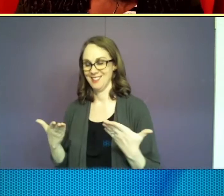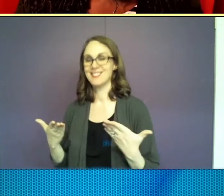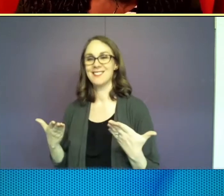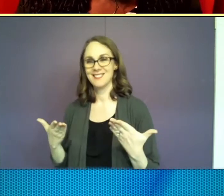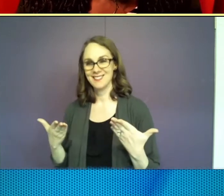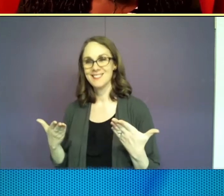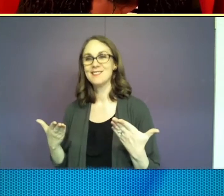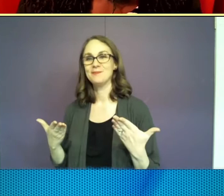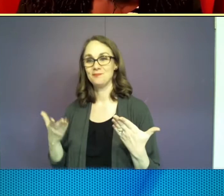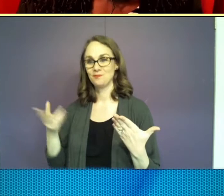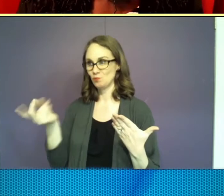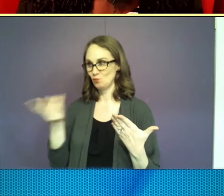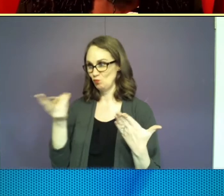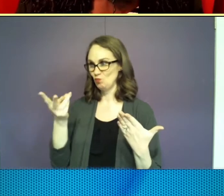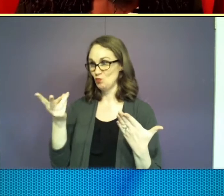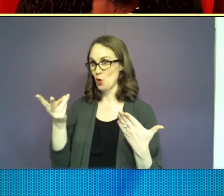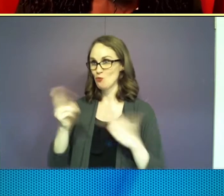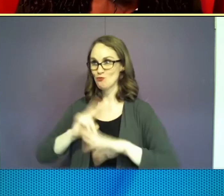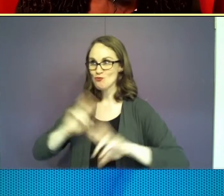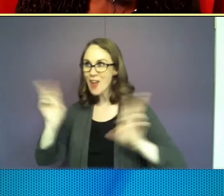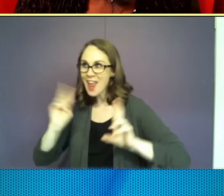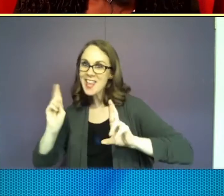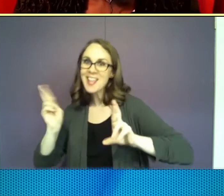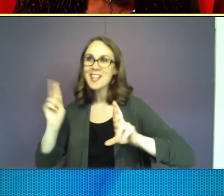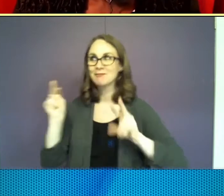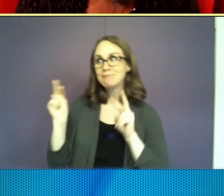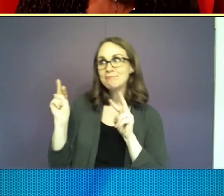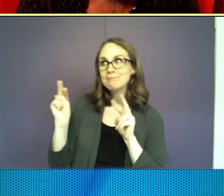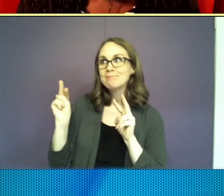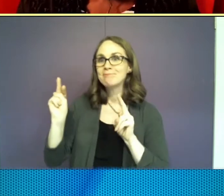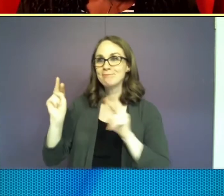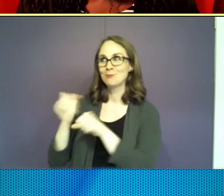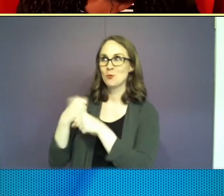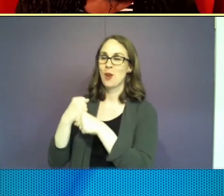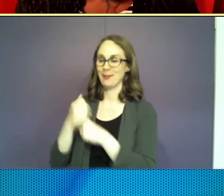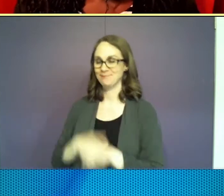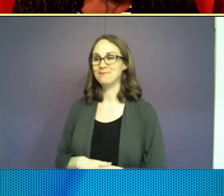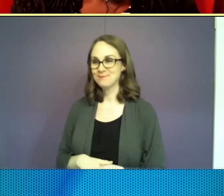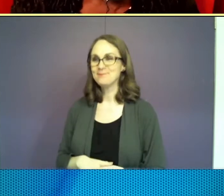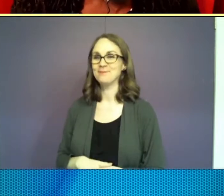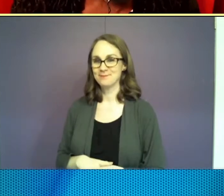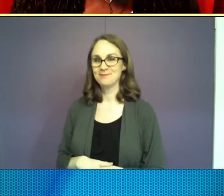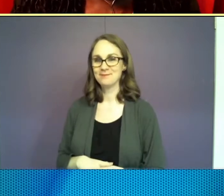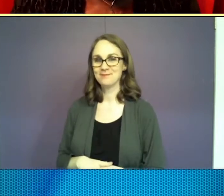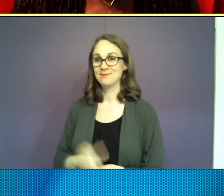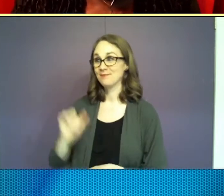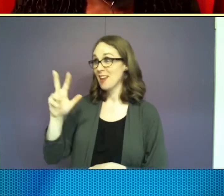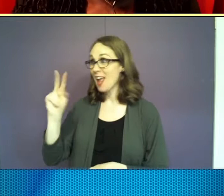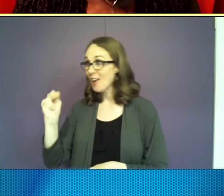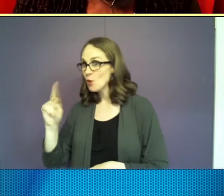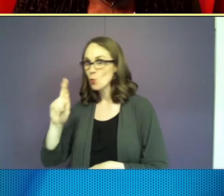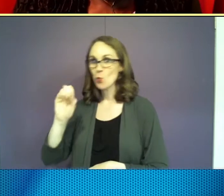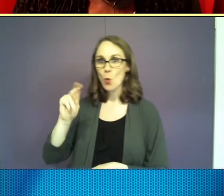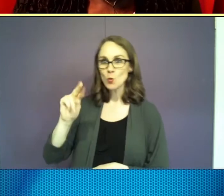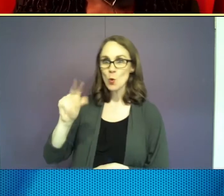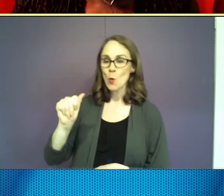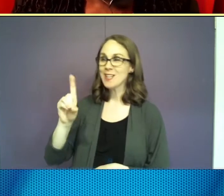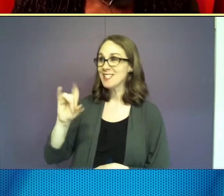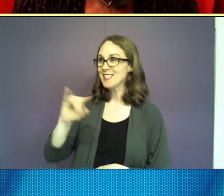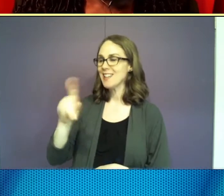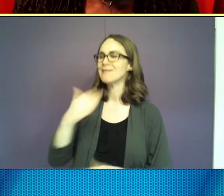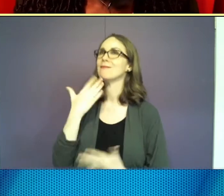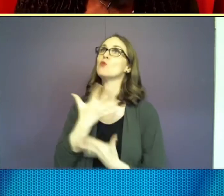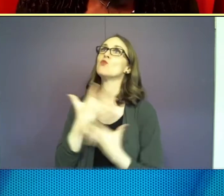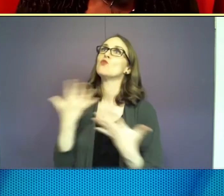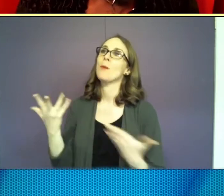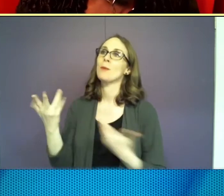that you've got up your sleeve and you're looking forward to creating. So Ivan and Rosana Diaz, I just thank you so much for being